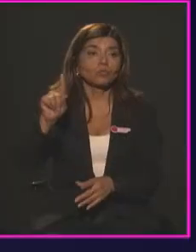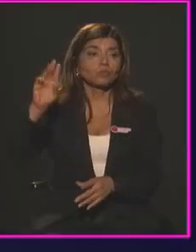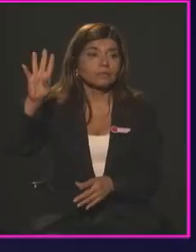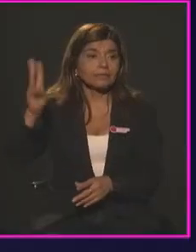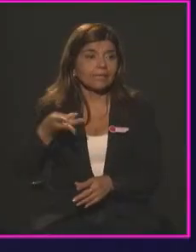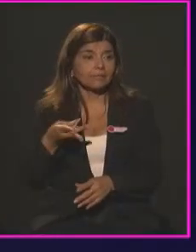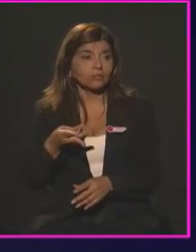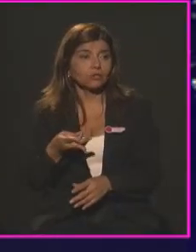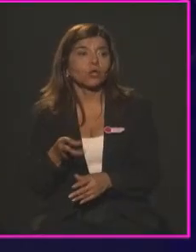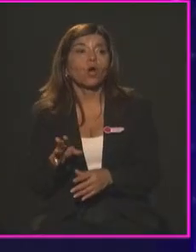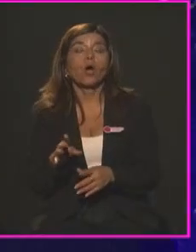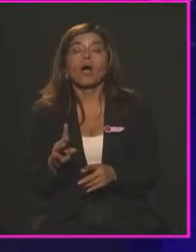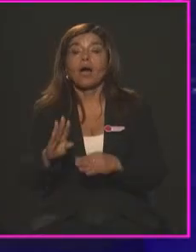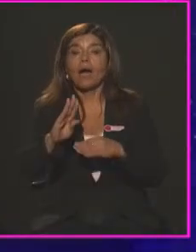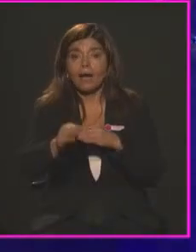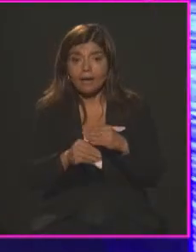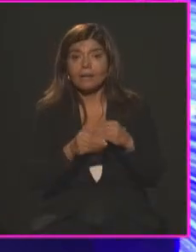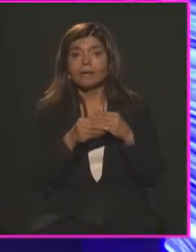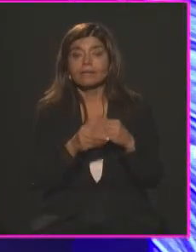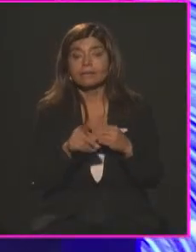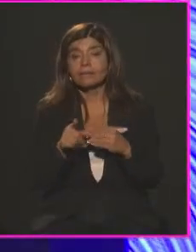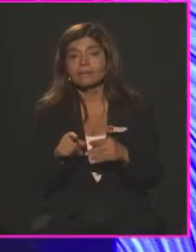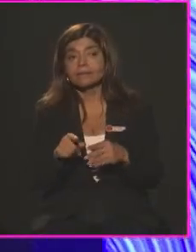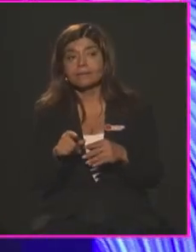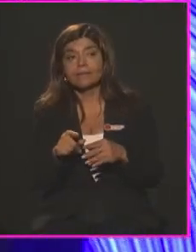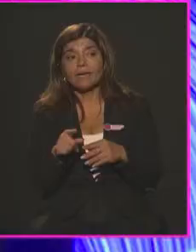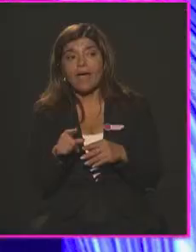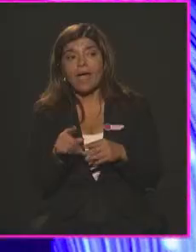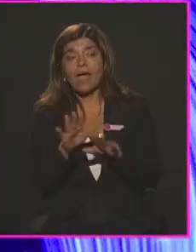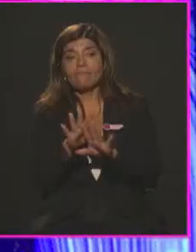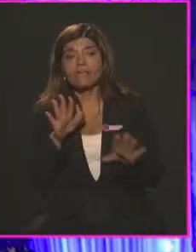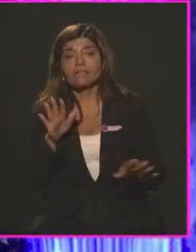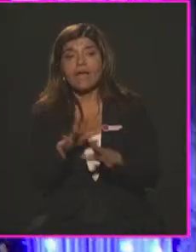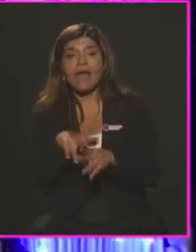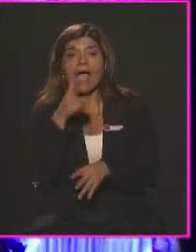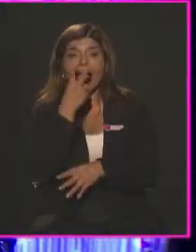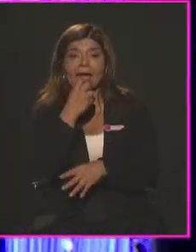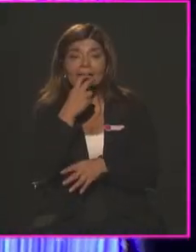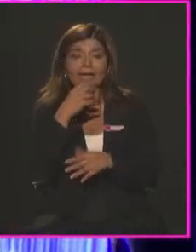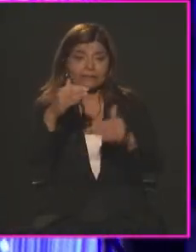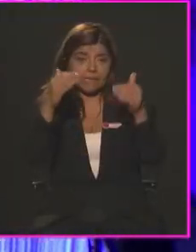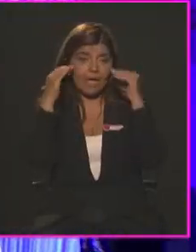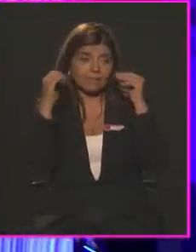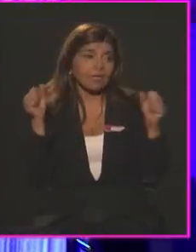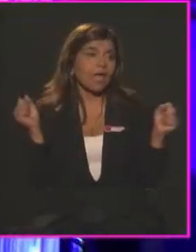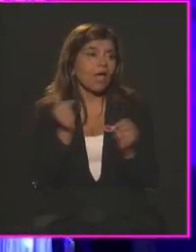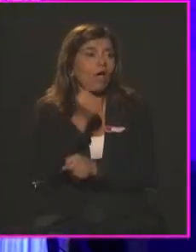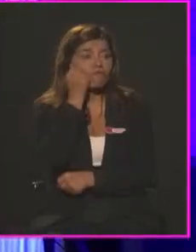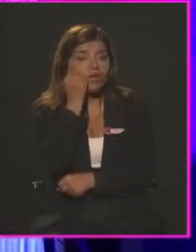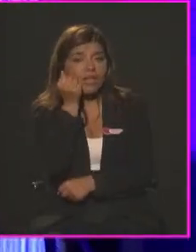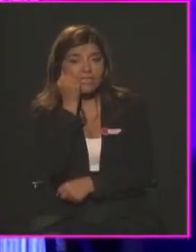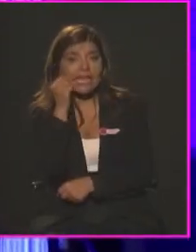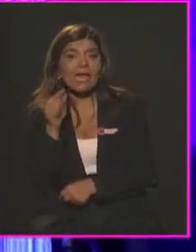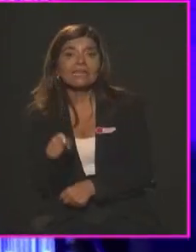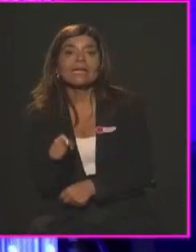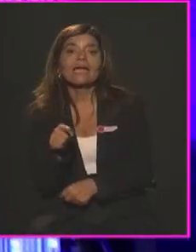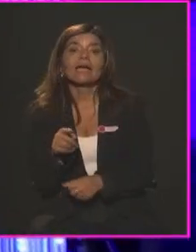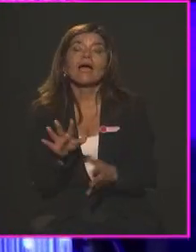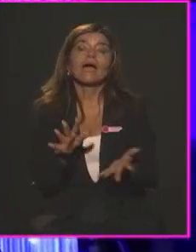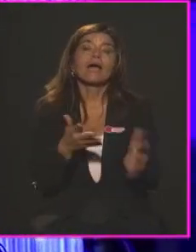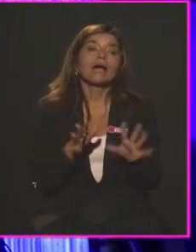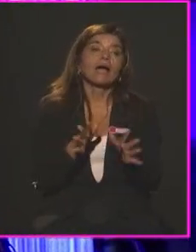it could avoid greenhouse gases equivalent to taking all the cars off the road in the US and